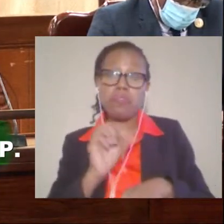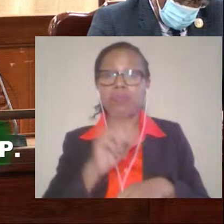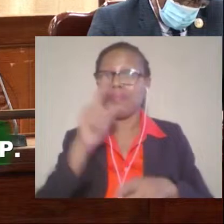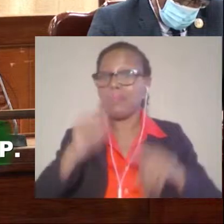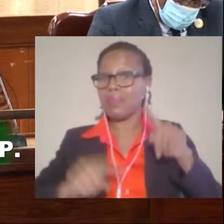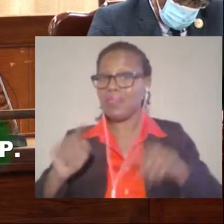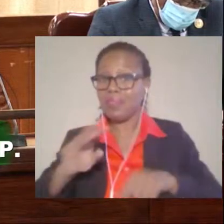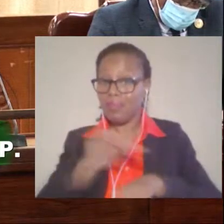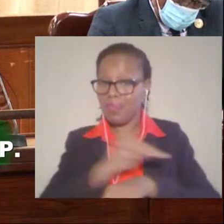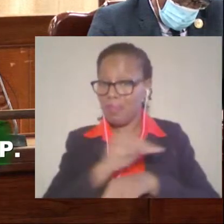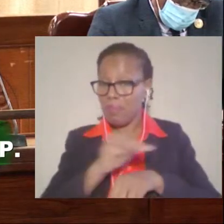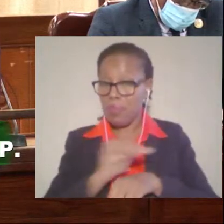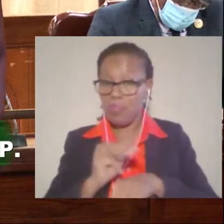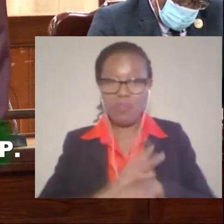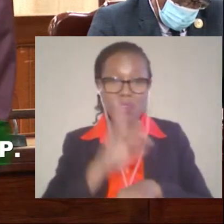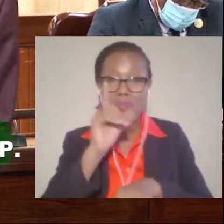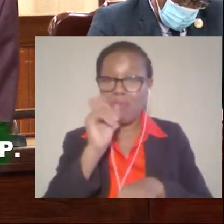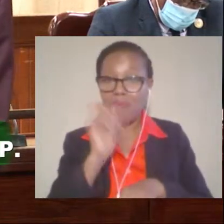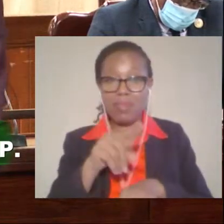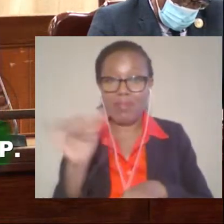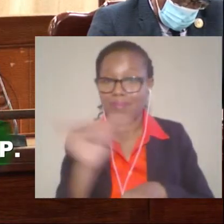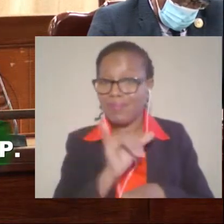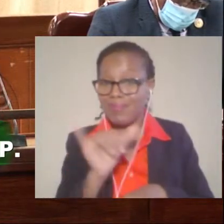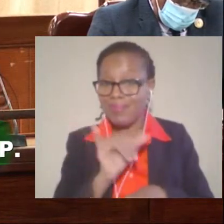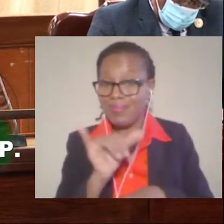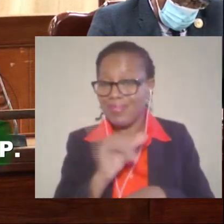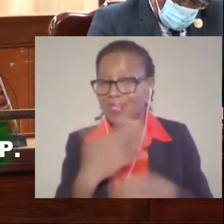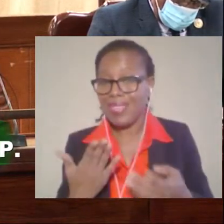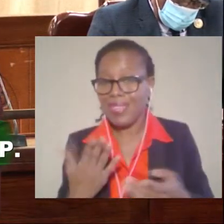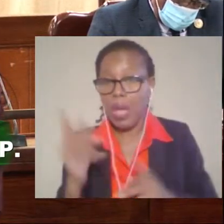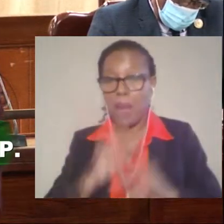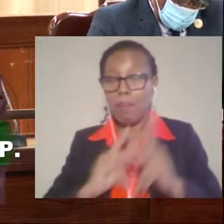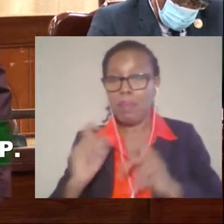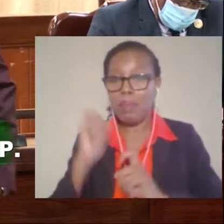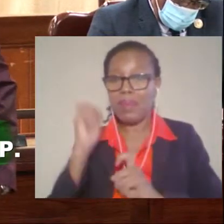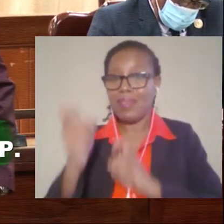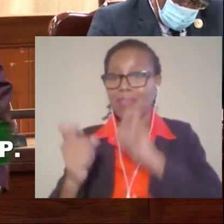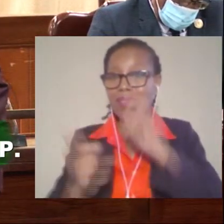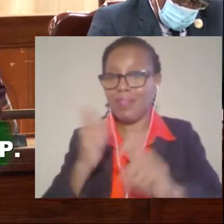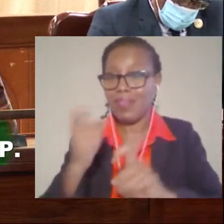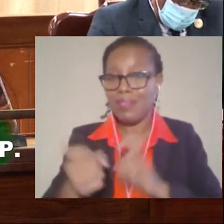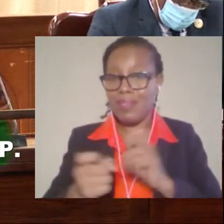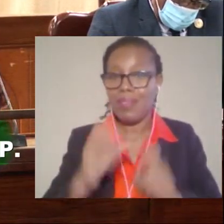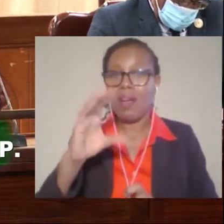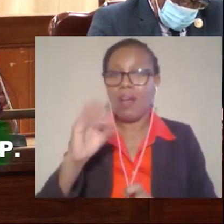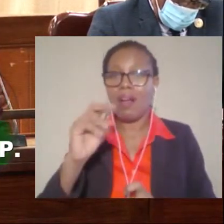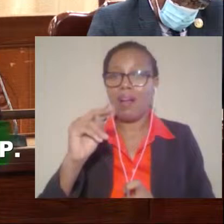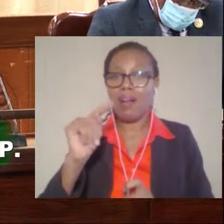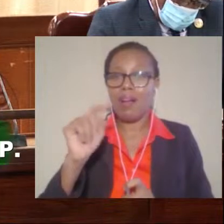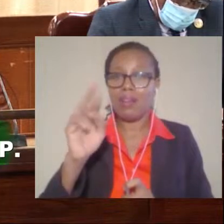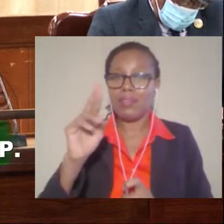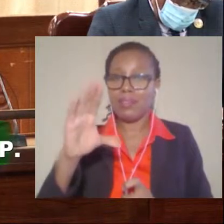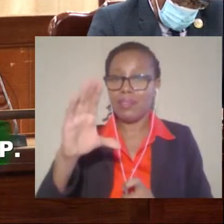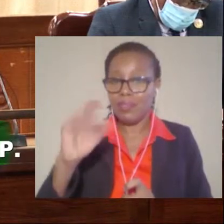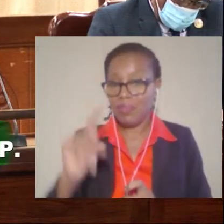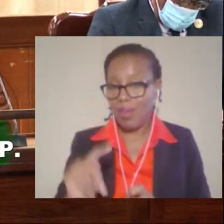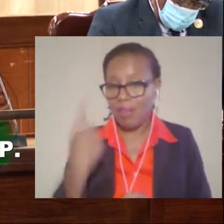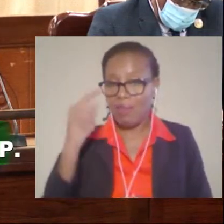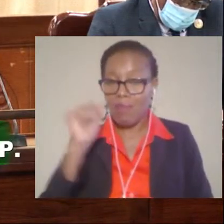purse of these contracts. And I have not heard any statement yet to justify the level of money